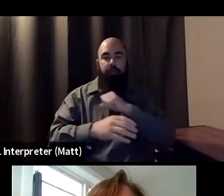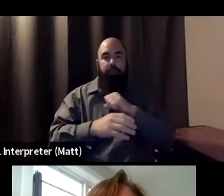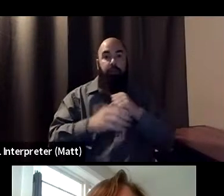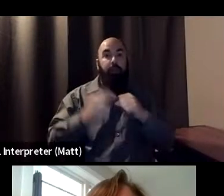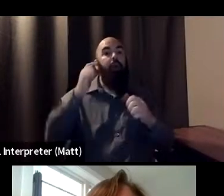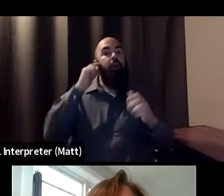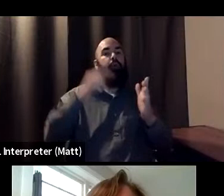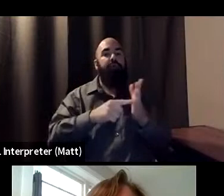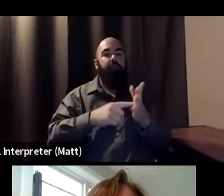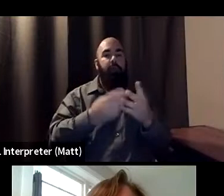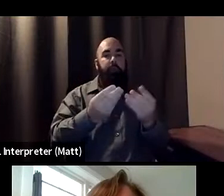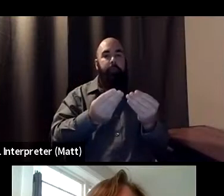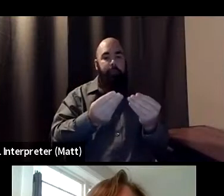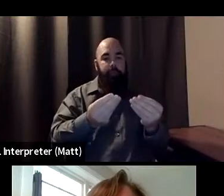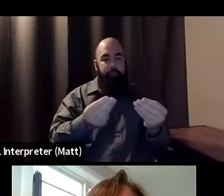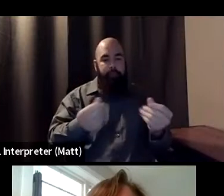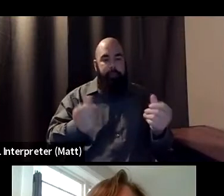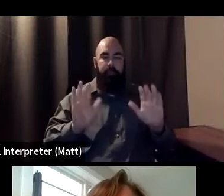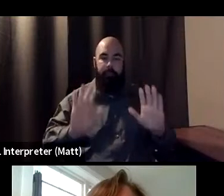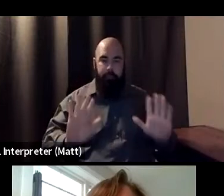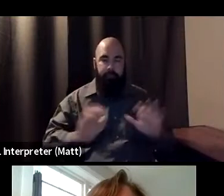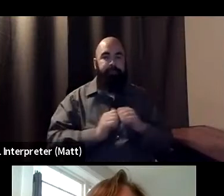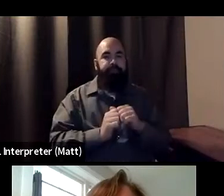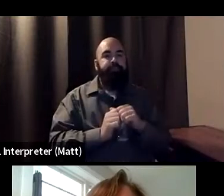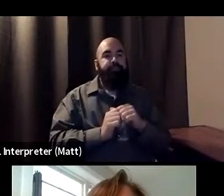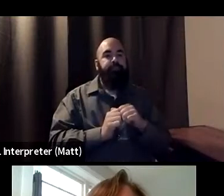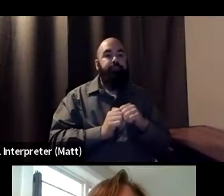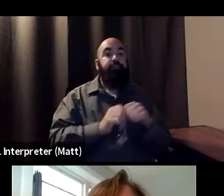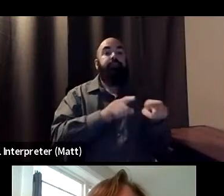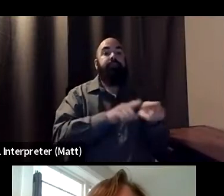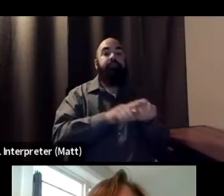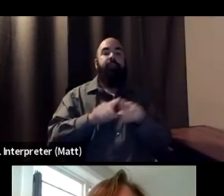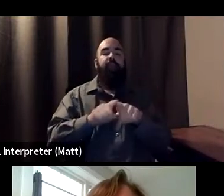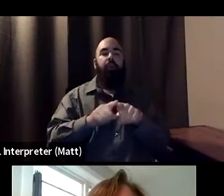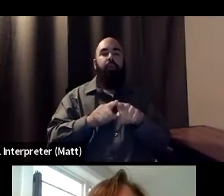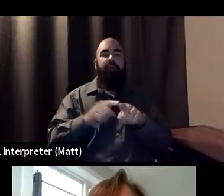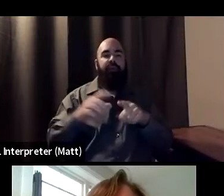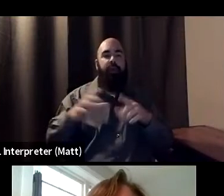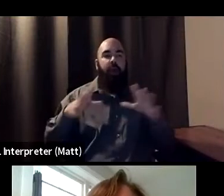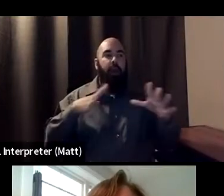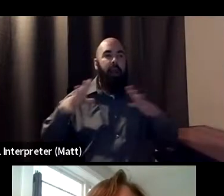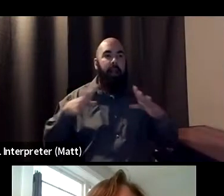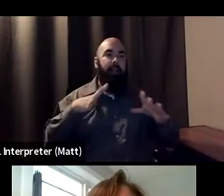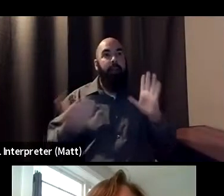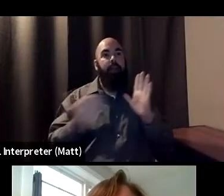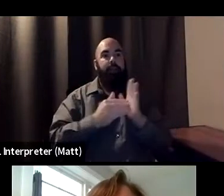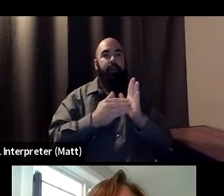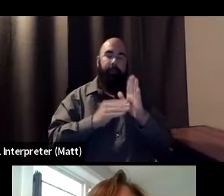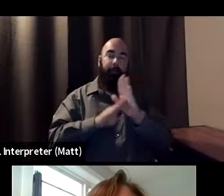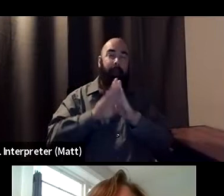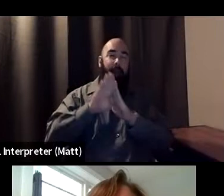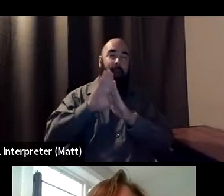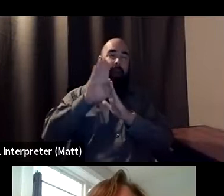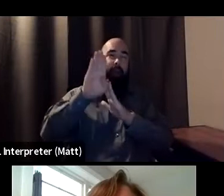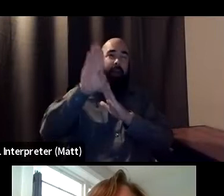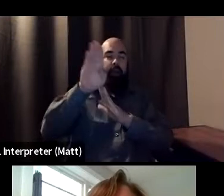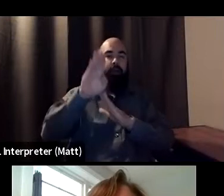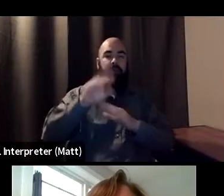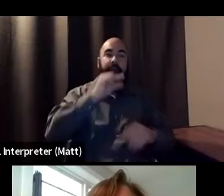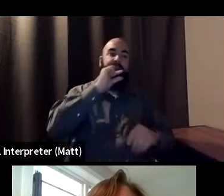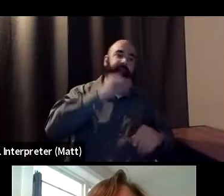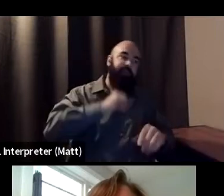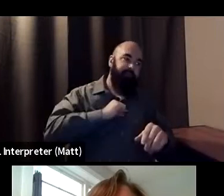done. And we did have a holiday surge between